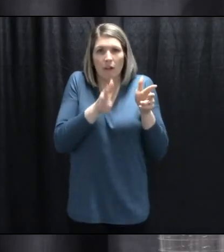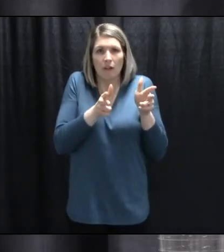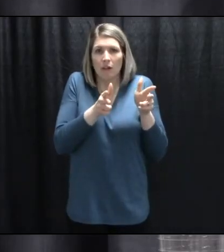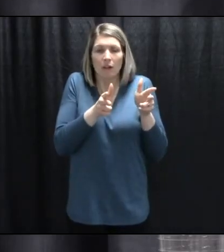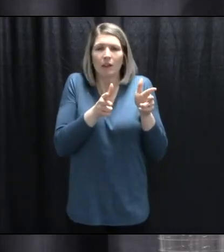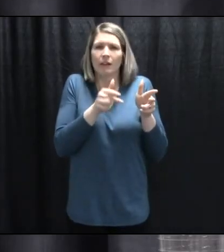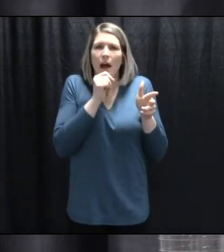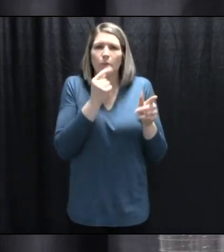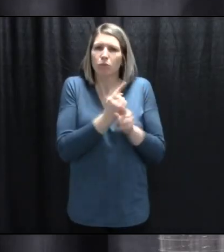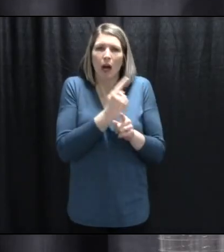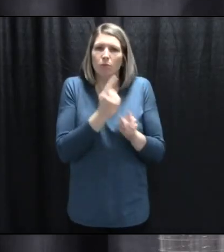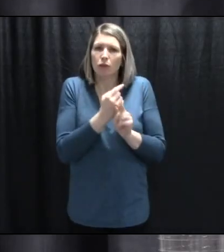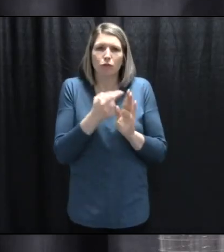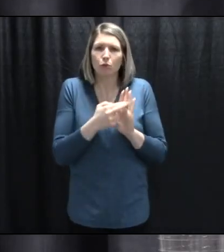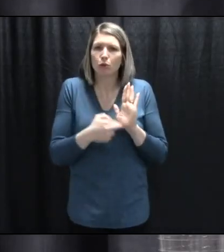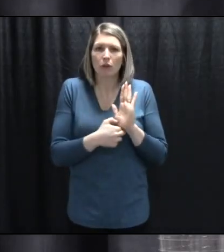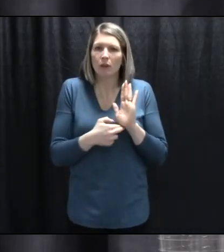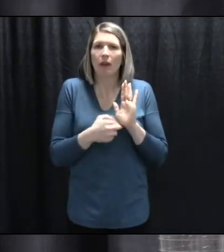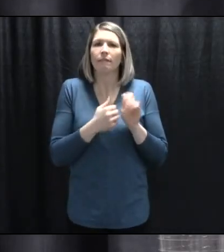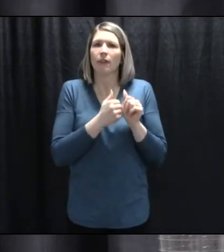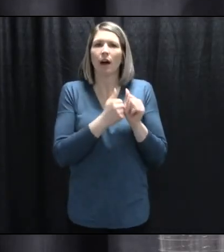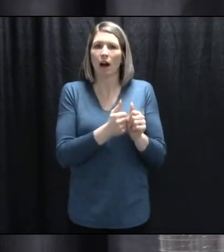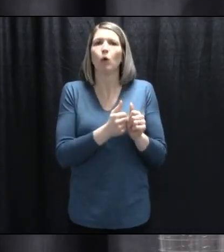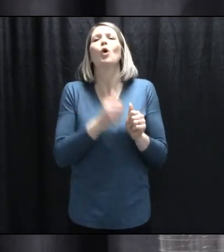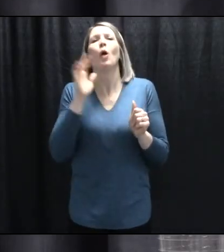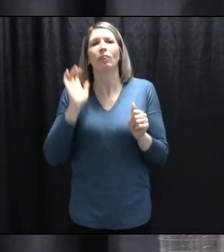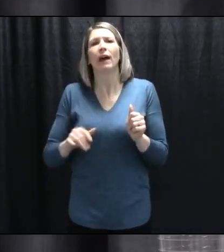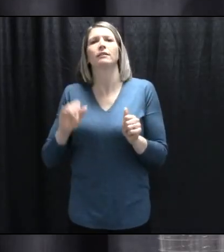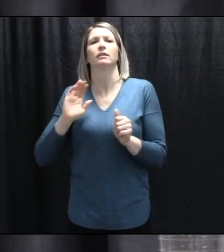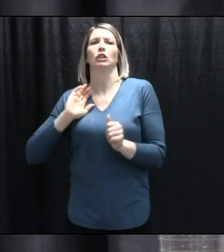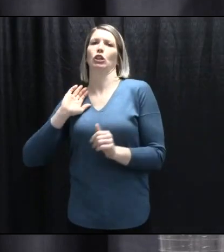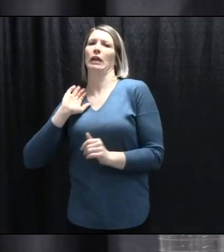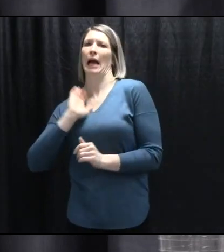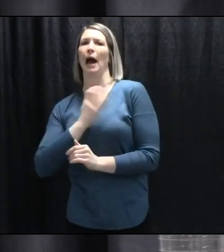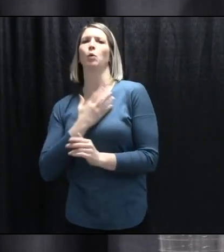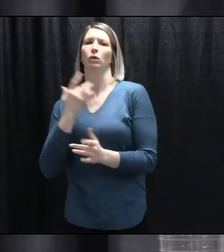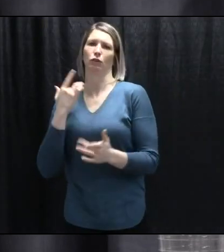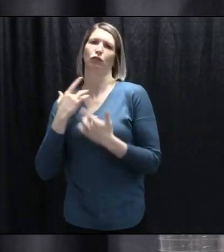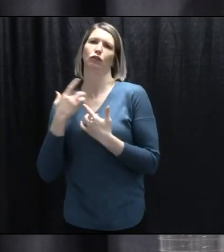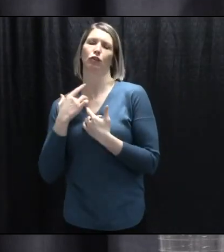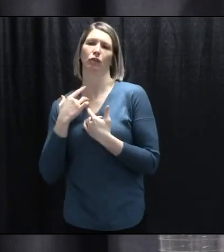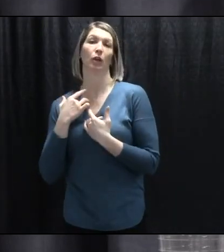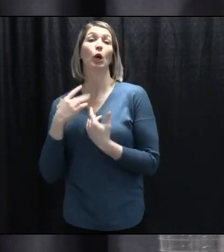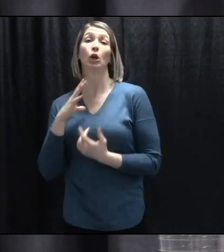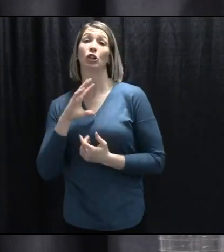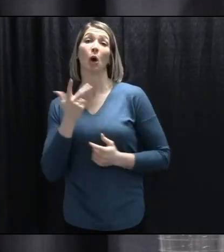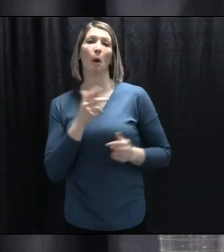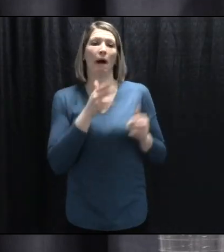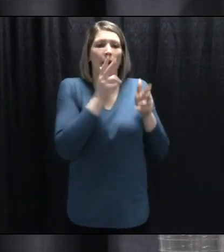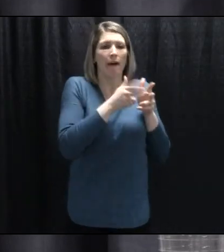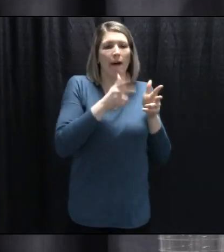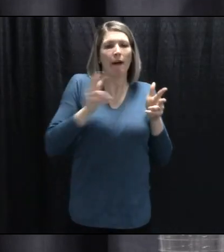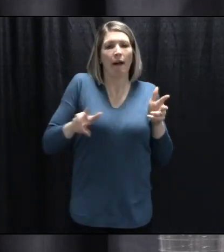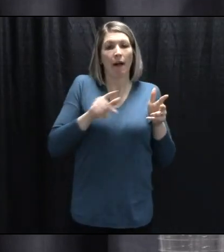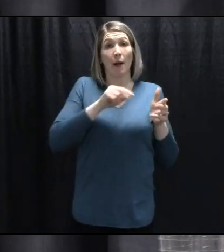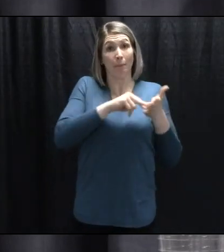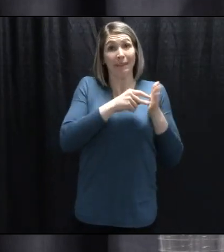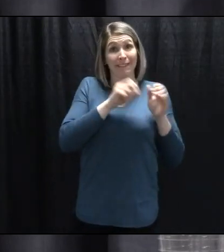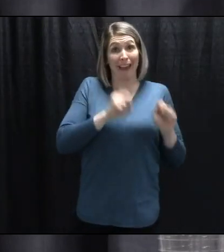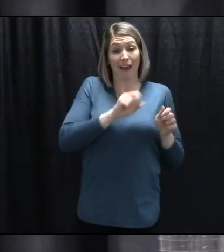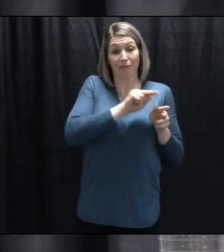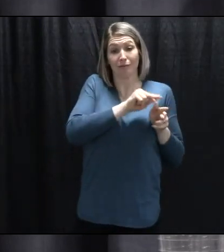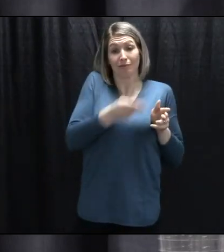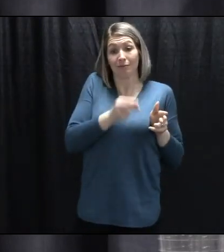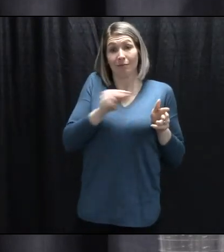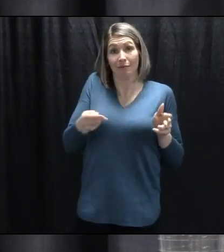again, that is a cause for concern. That is the kind of place where inadvertent transmission of the virus is going to happen. If